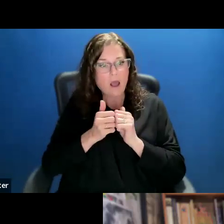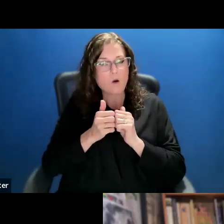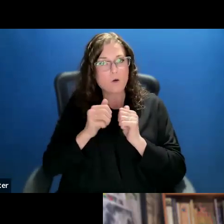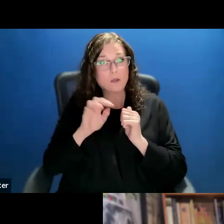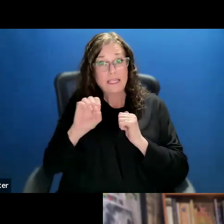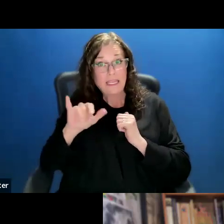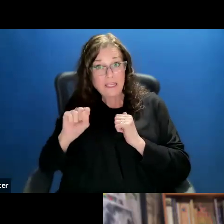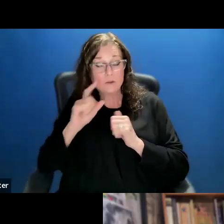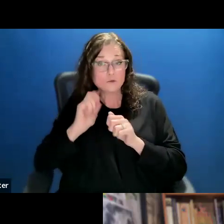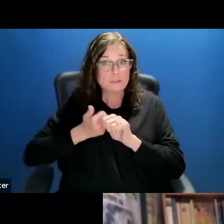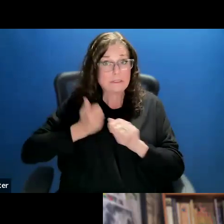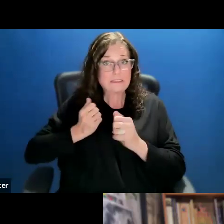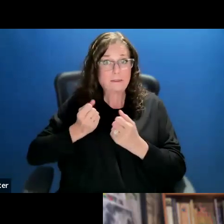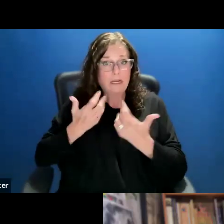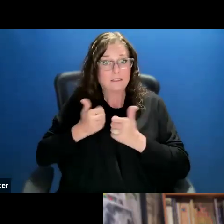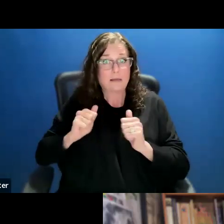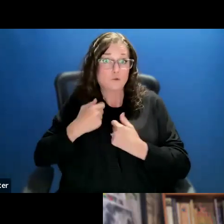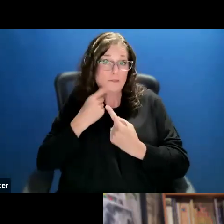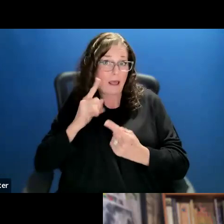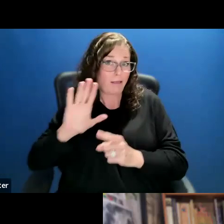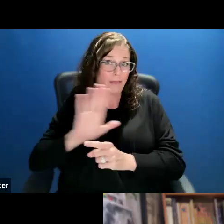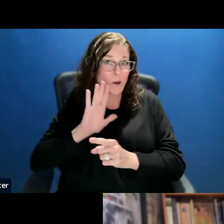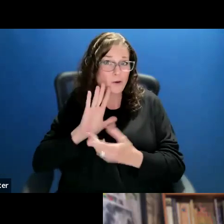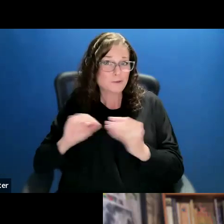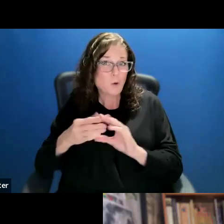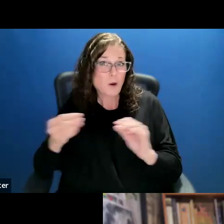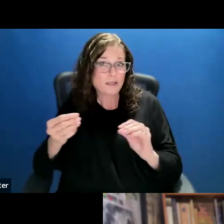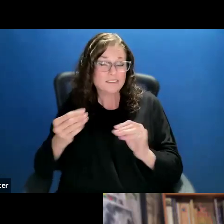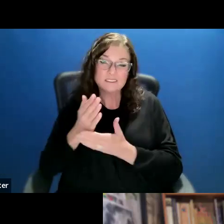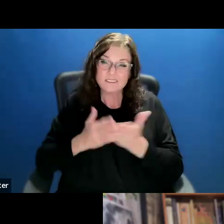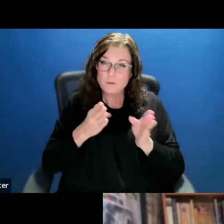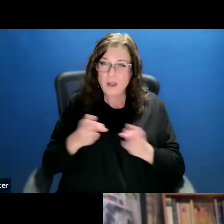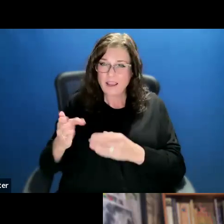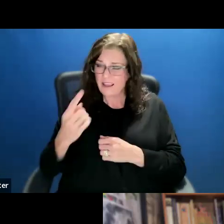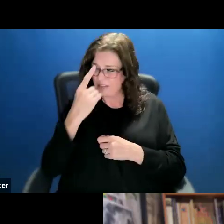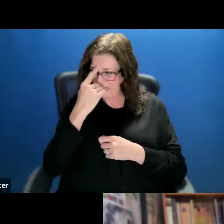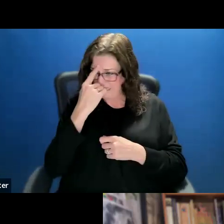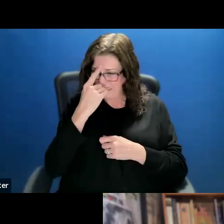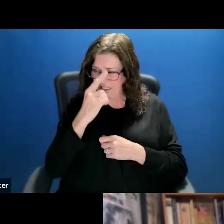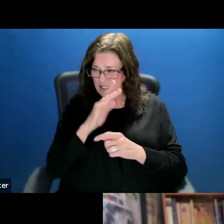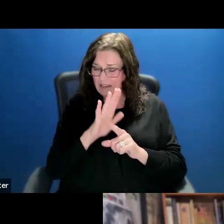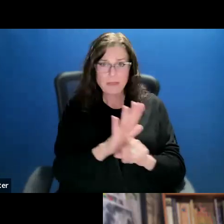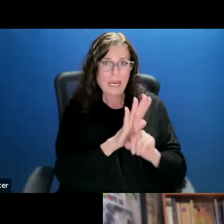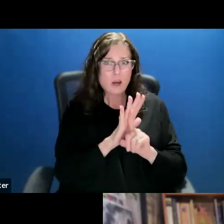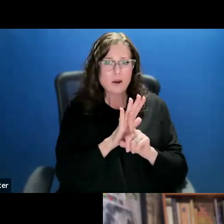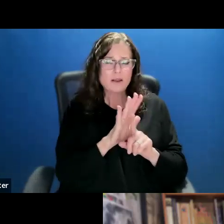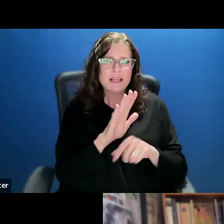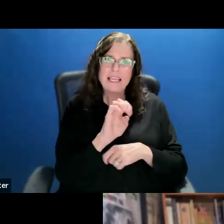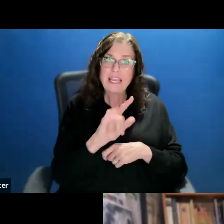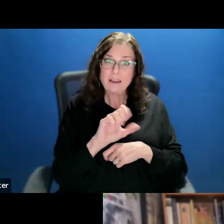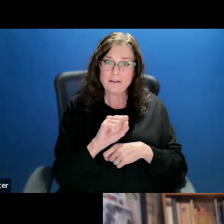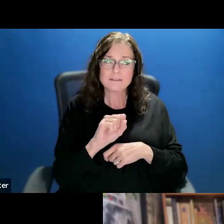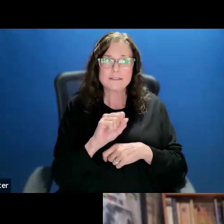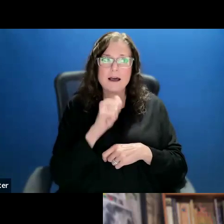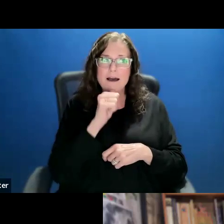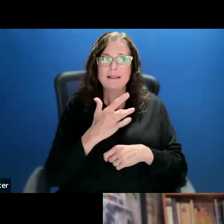resisted our many attempts to tell their story. And in some ways, I think they're the unlikely creature